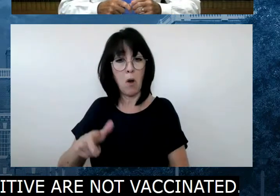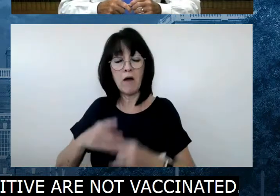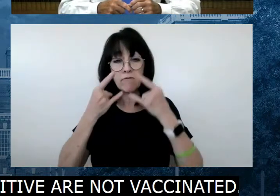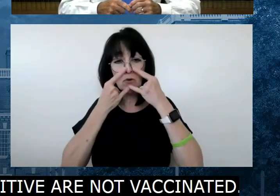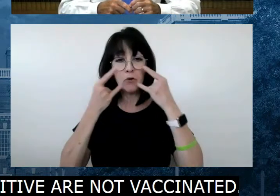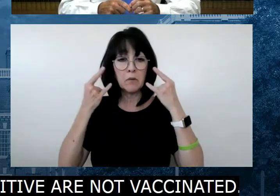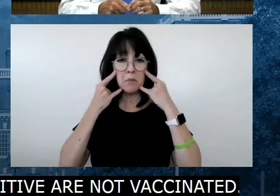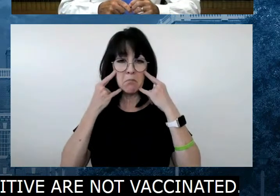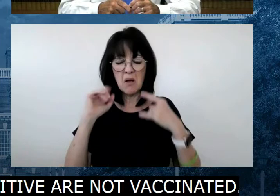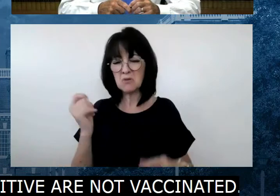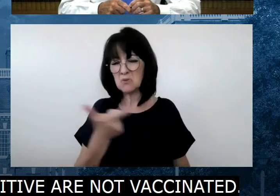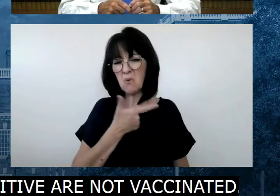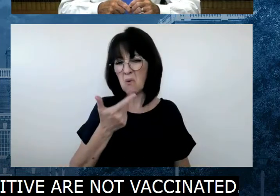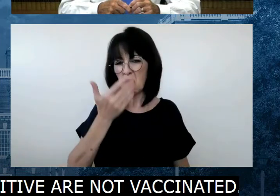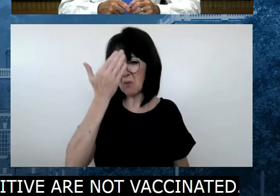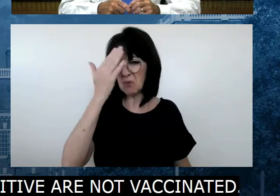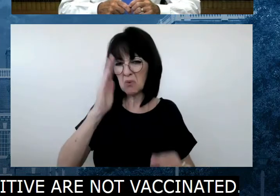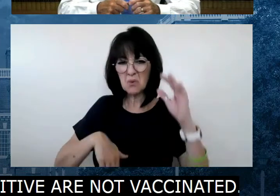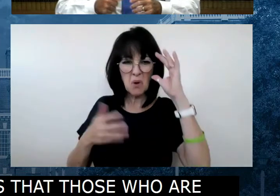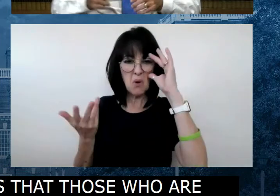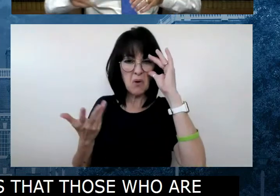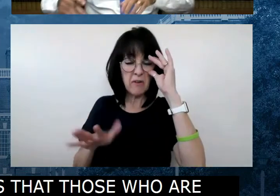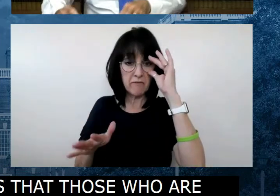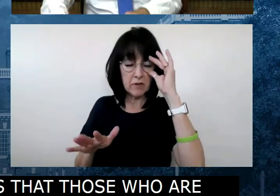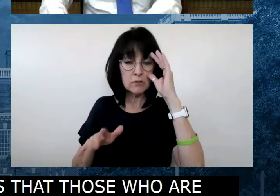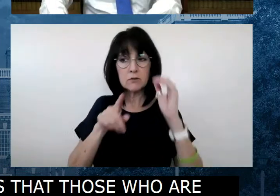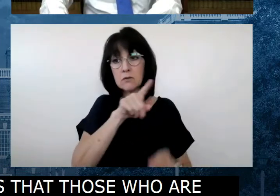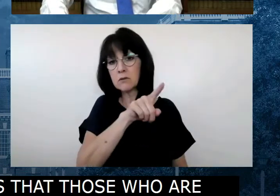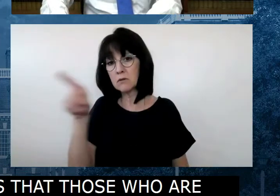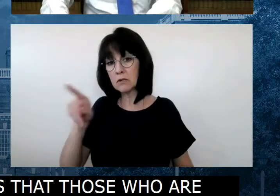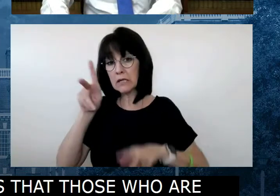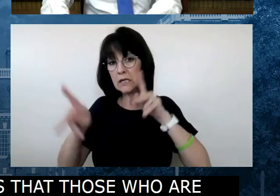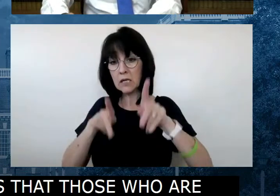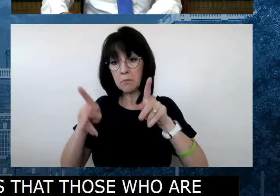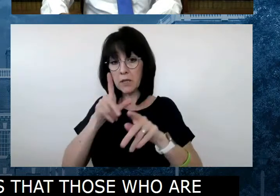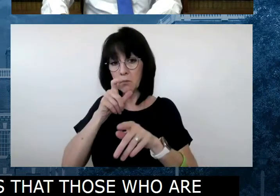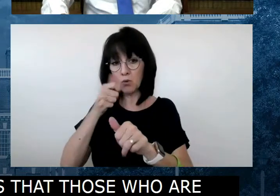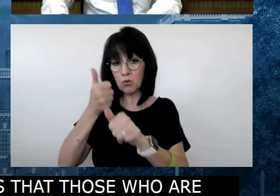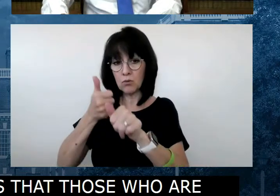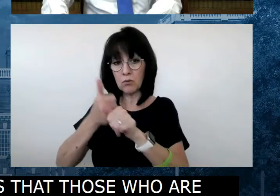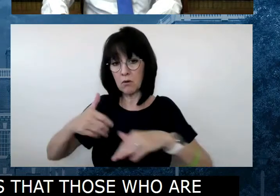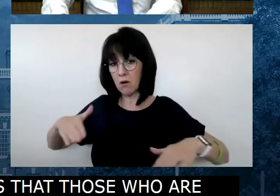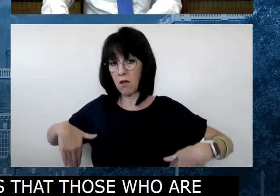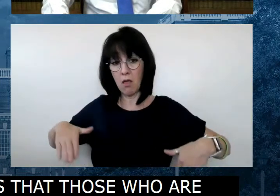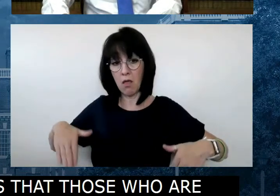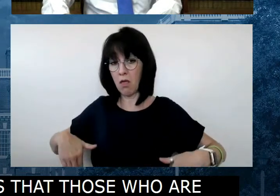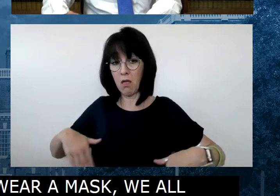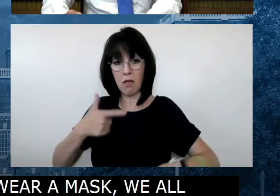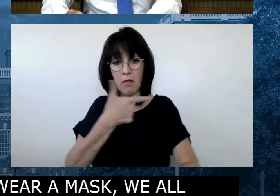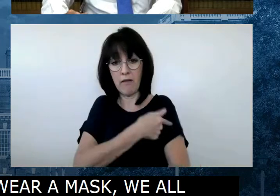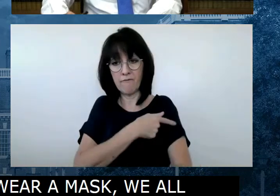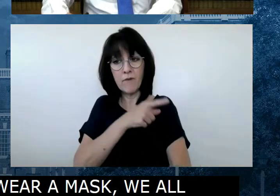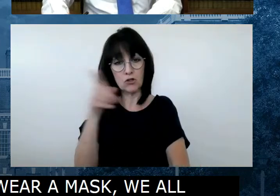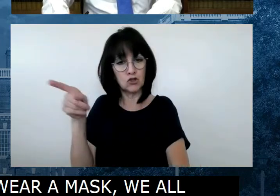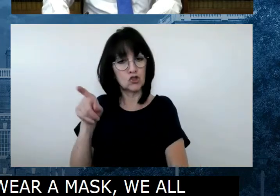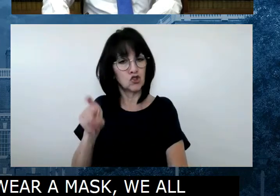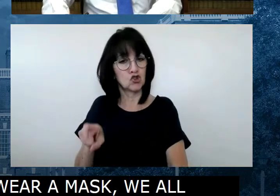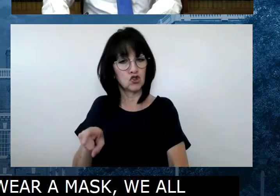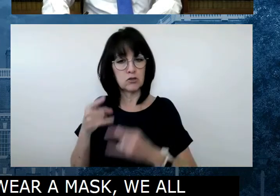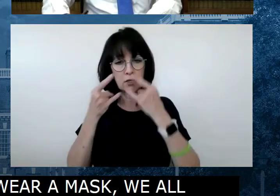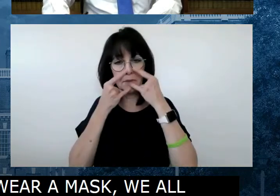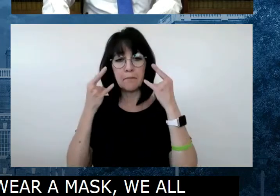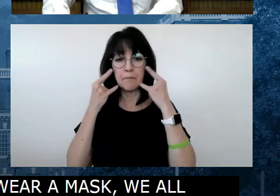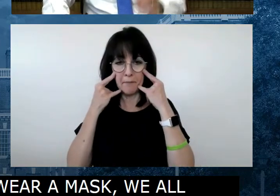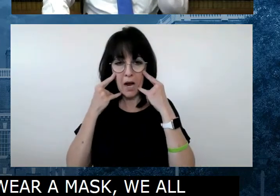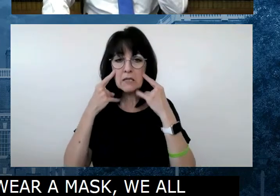know that for weeks now. But those that are not fully vaccinated should wear masks indoors in public,